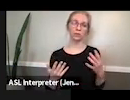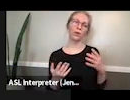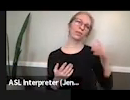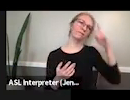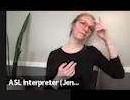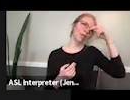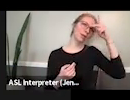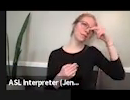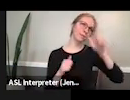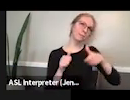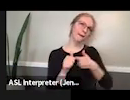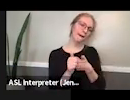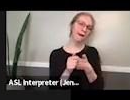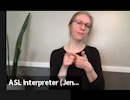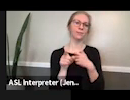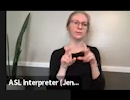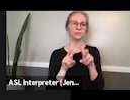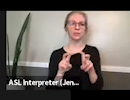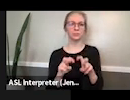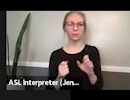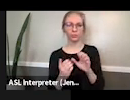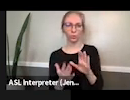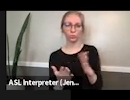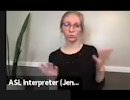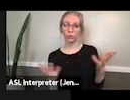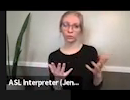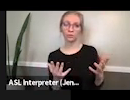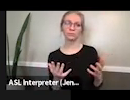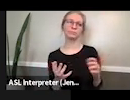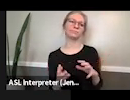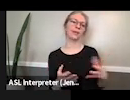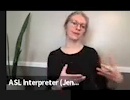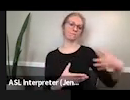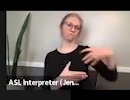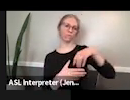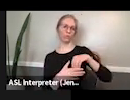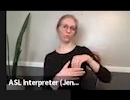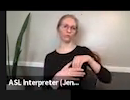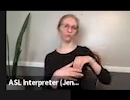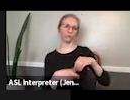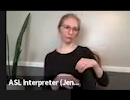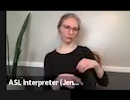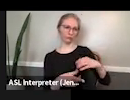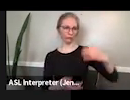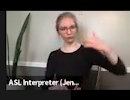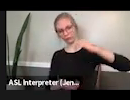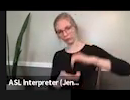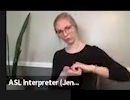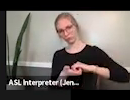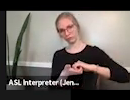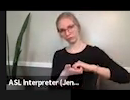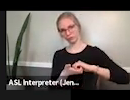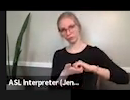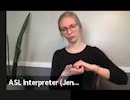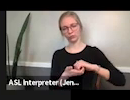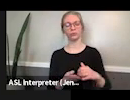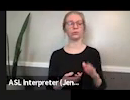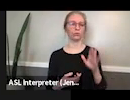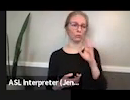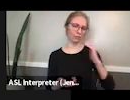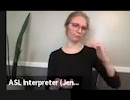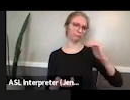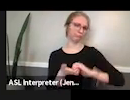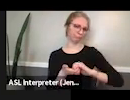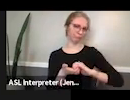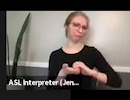philosophy behind the assessment approach is involving making a partnership. We're going to partner with that child. We're